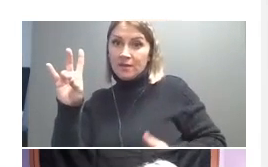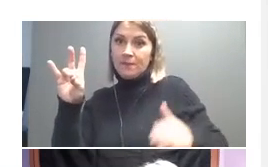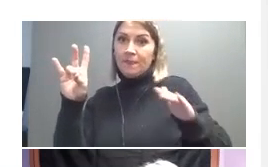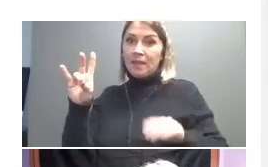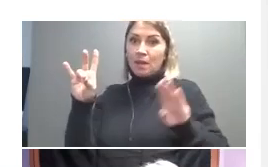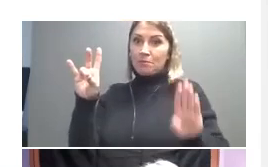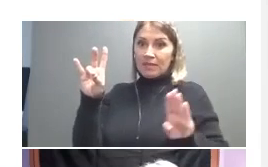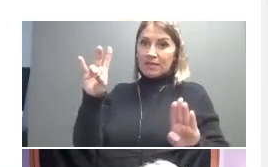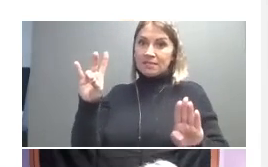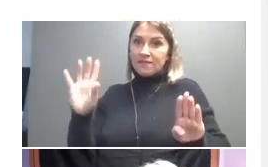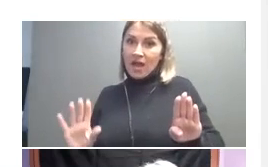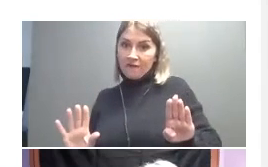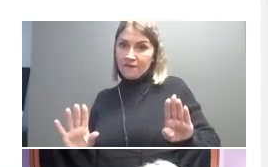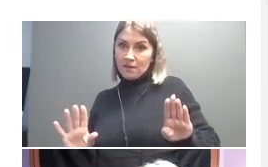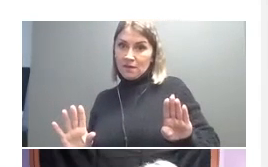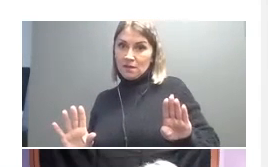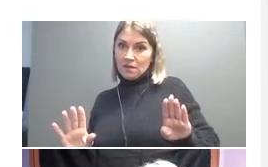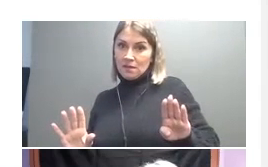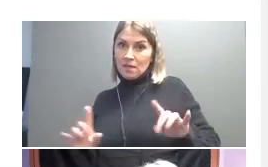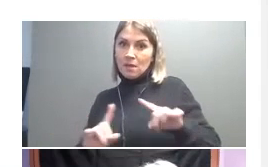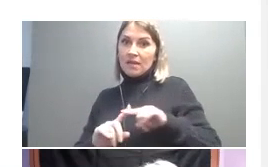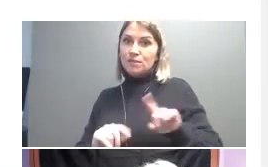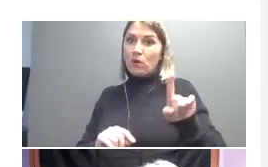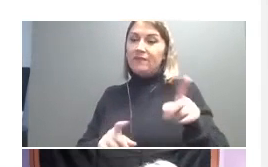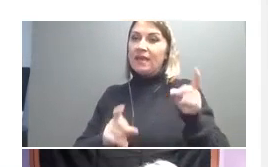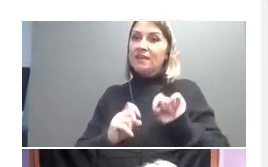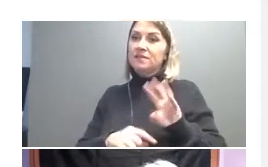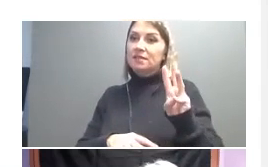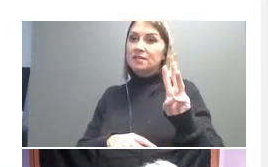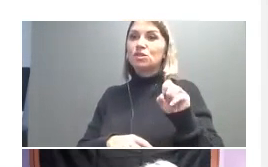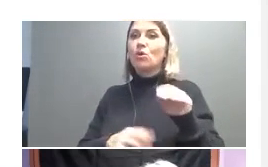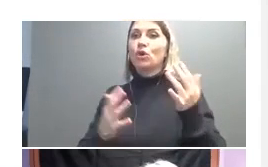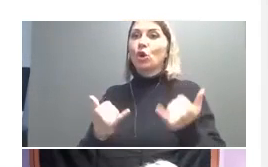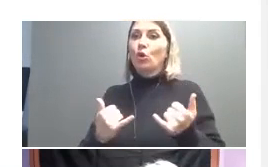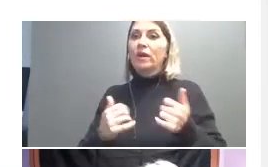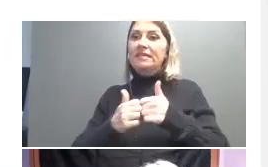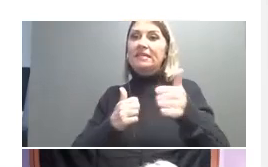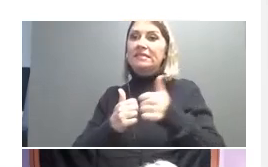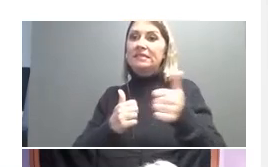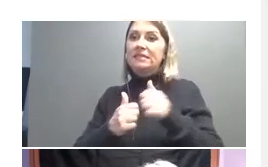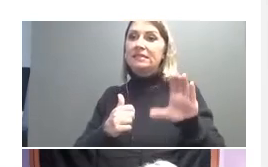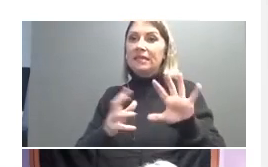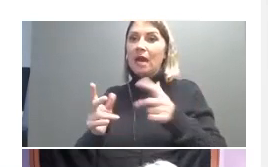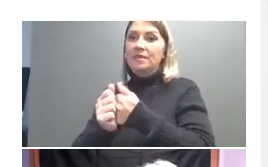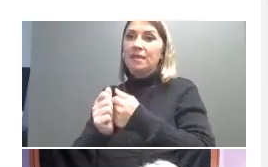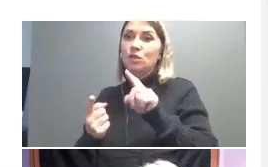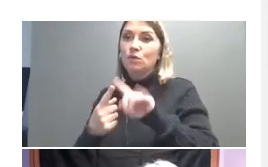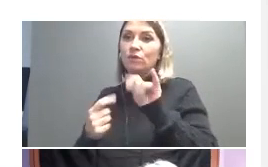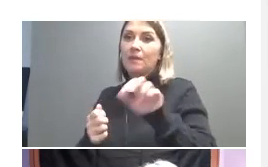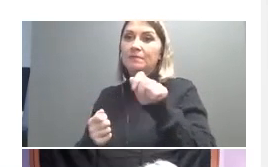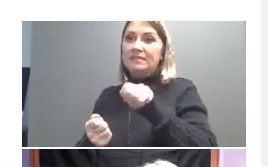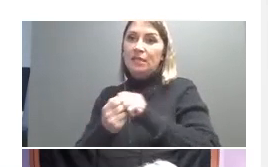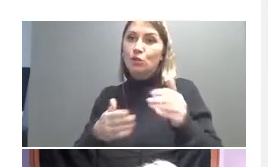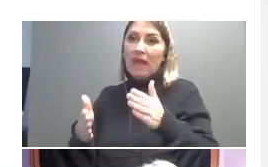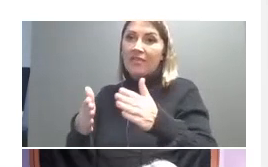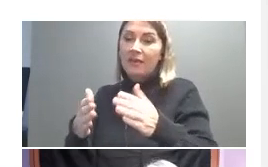is currently 5, plus 1, that gives us 6. So the current distance of C is updated to this particular path.